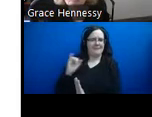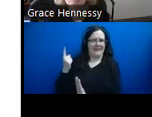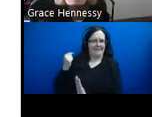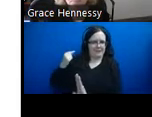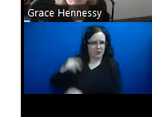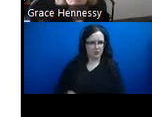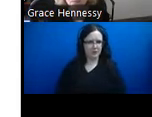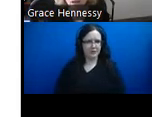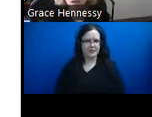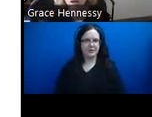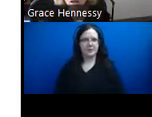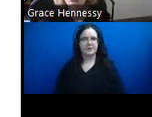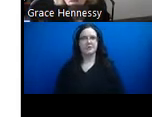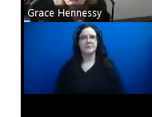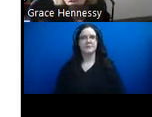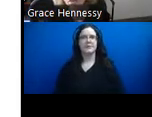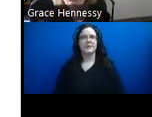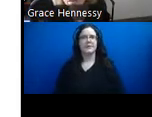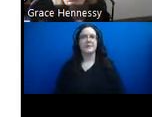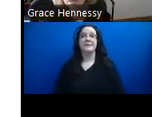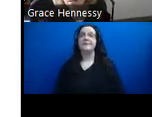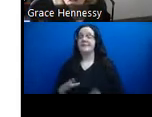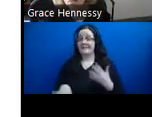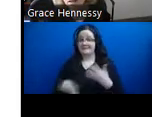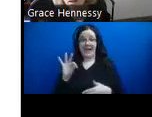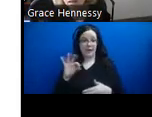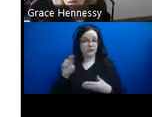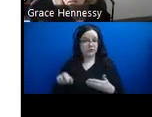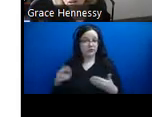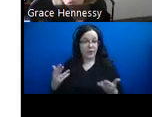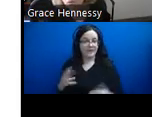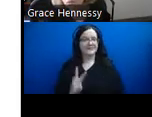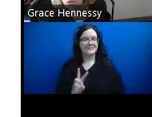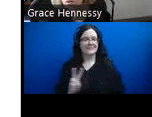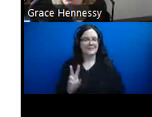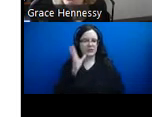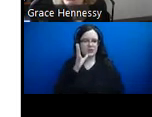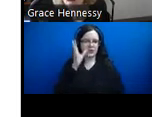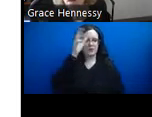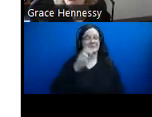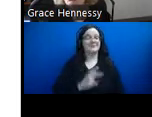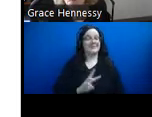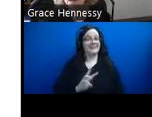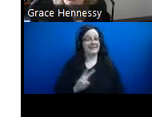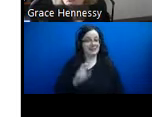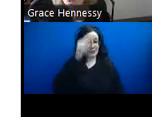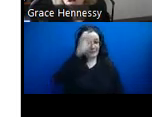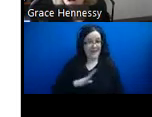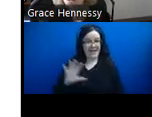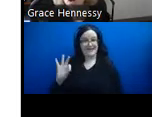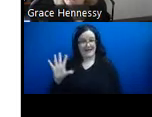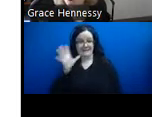survey. What they found was that 62 men and 95 women reported a suicide attempt in the past